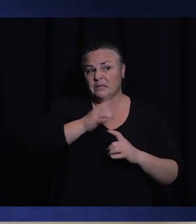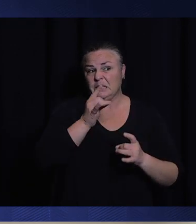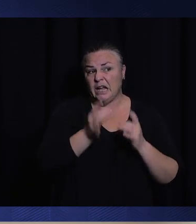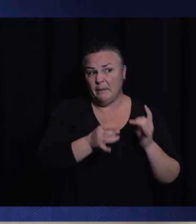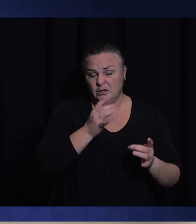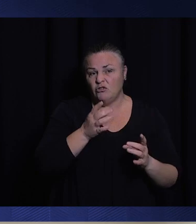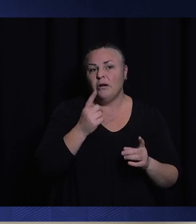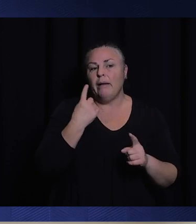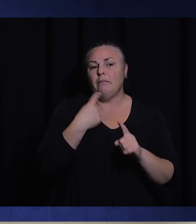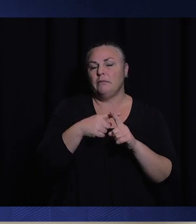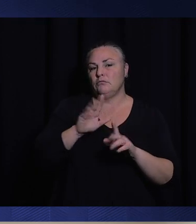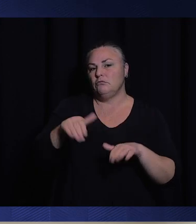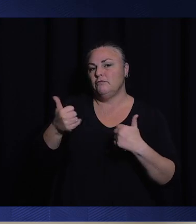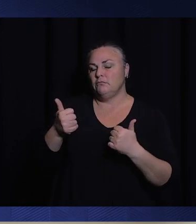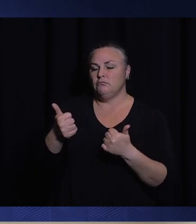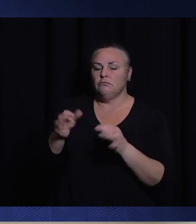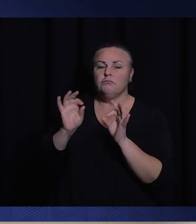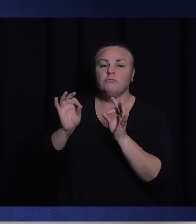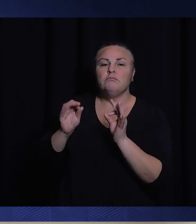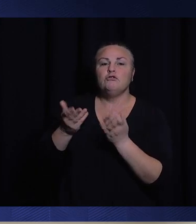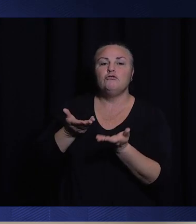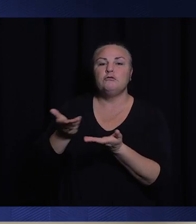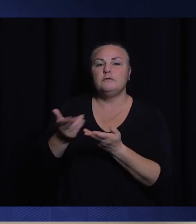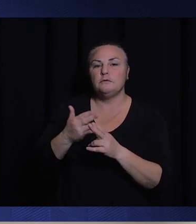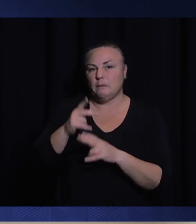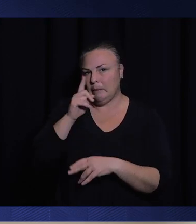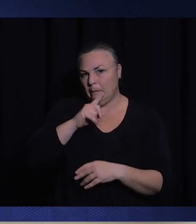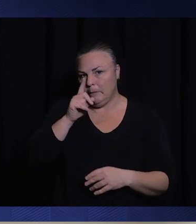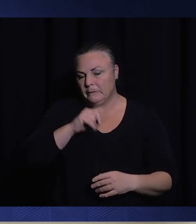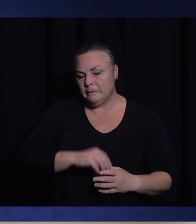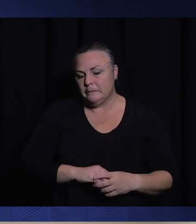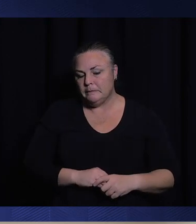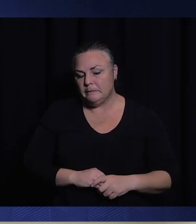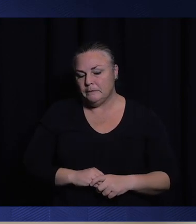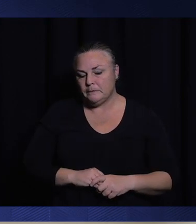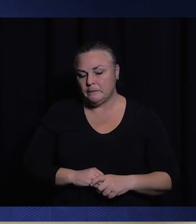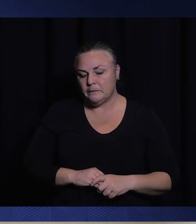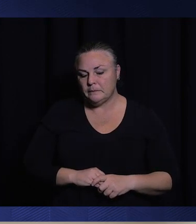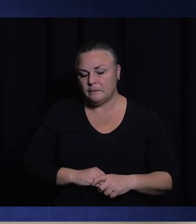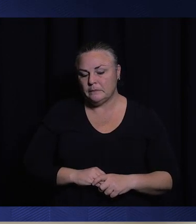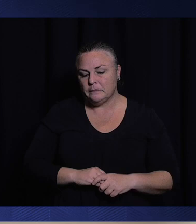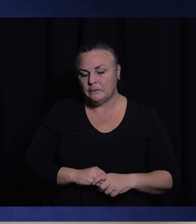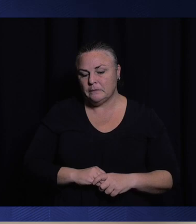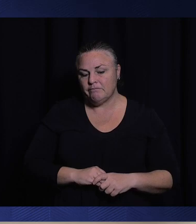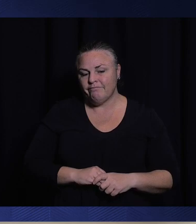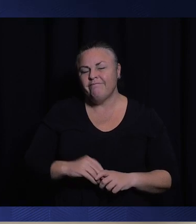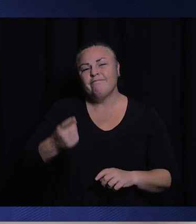of transport. Transport network connecting cities provide opportunities for